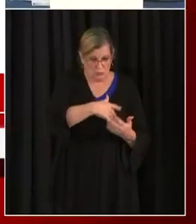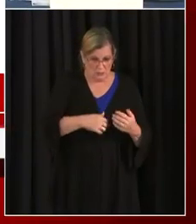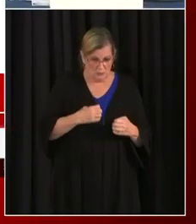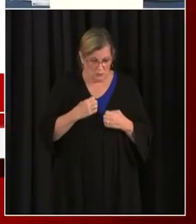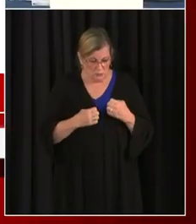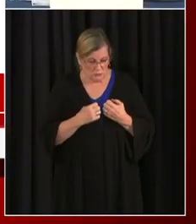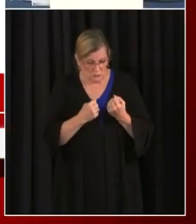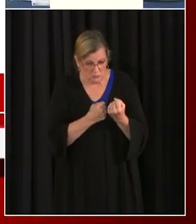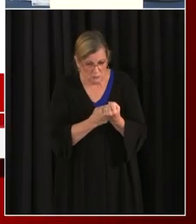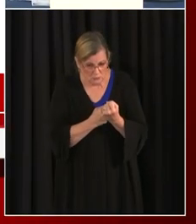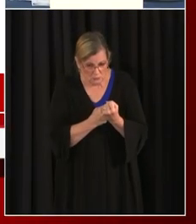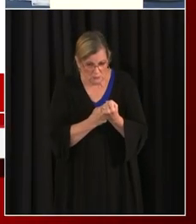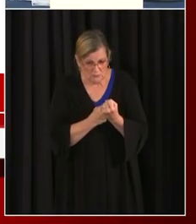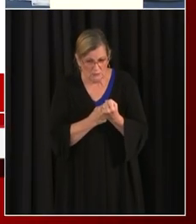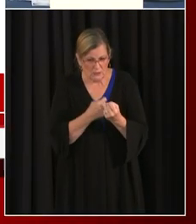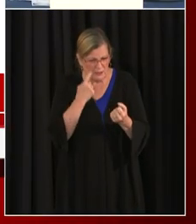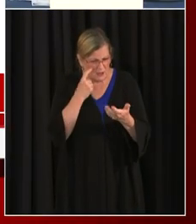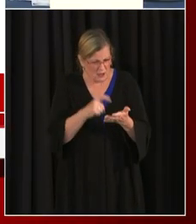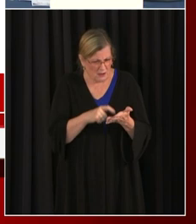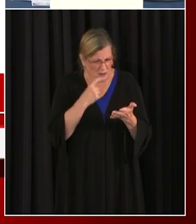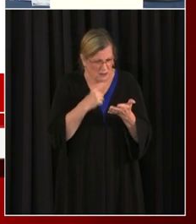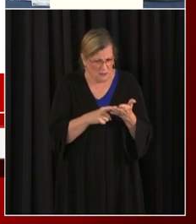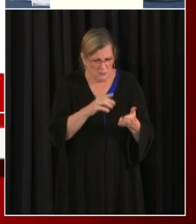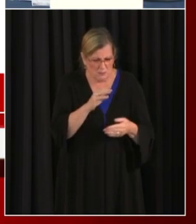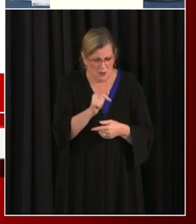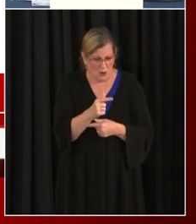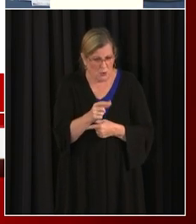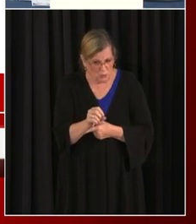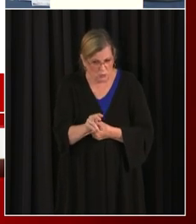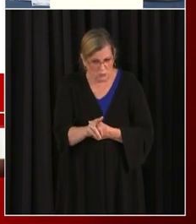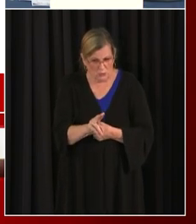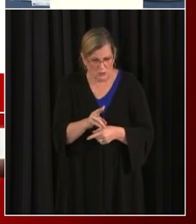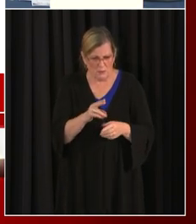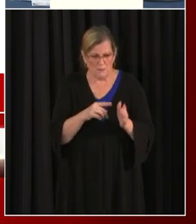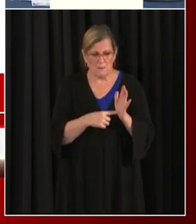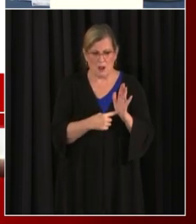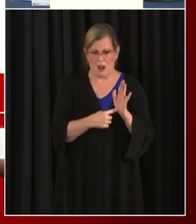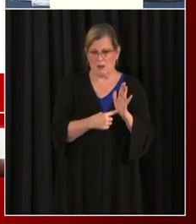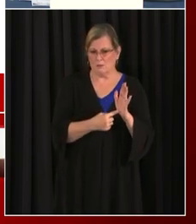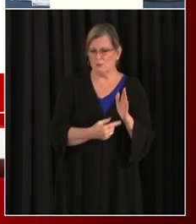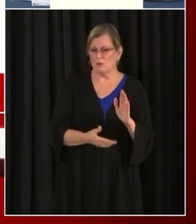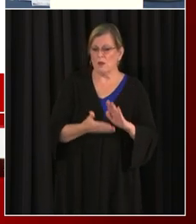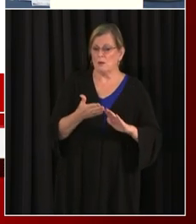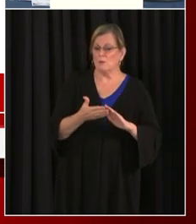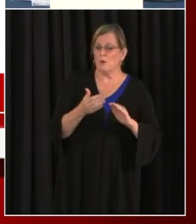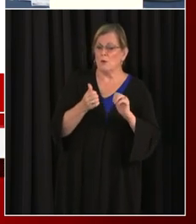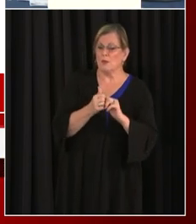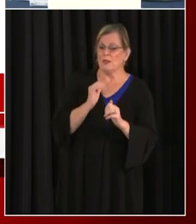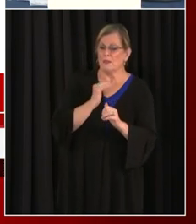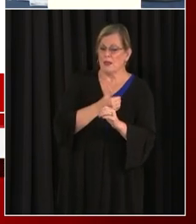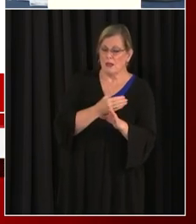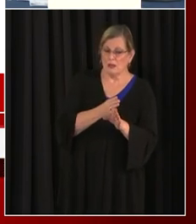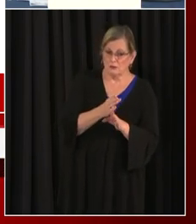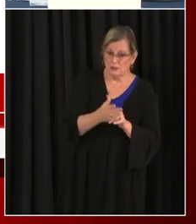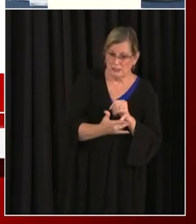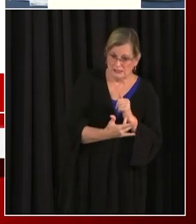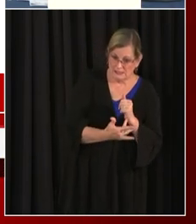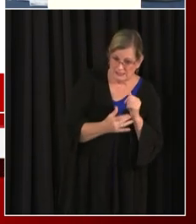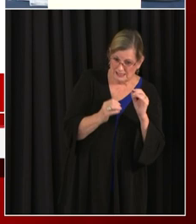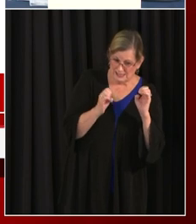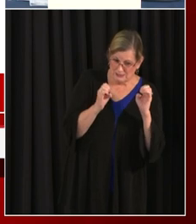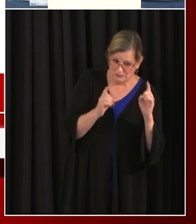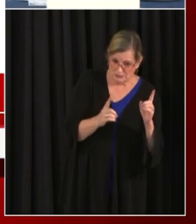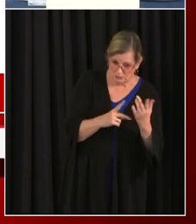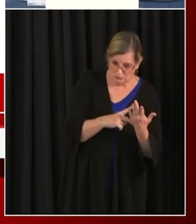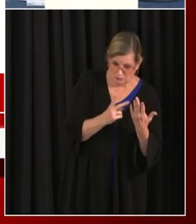as noted in the Ballou State model, we're also operating with our career and technical education programming to